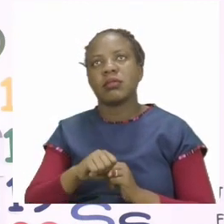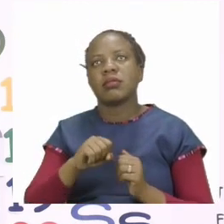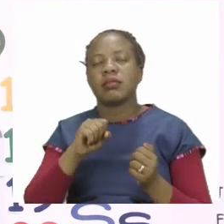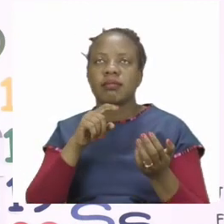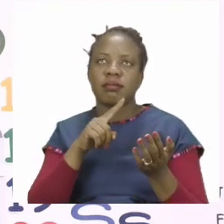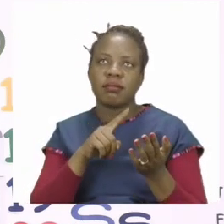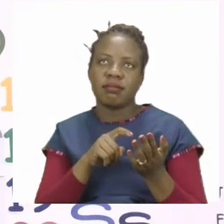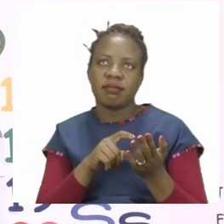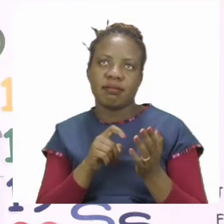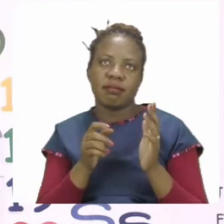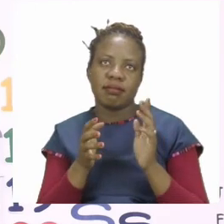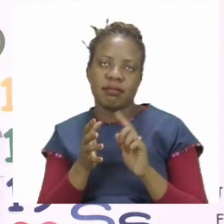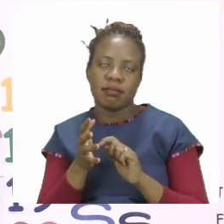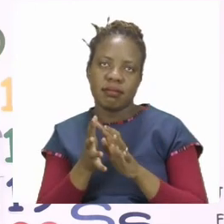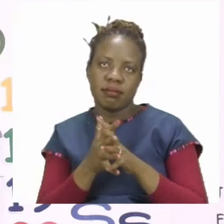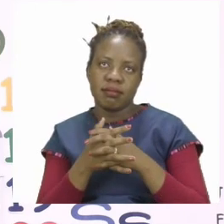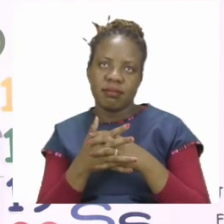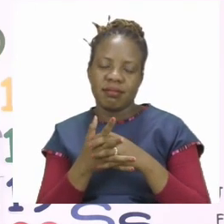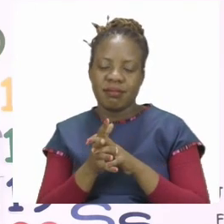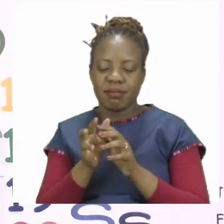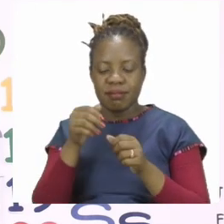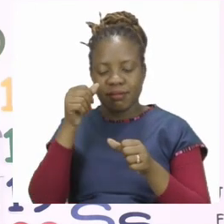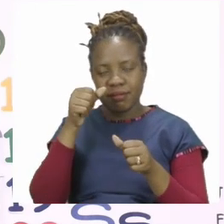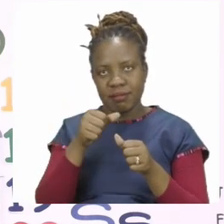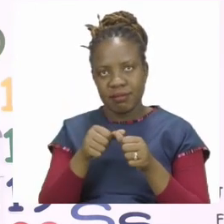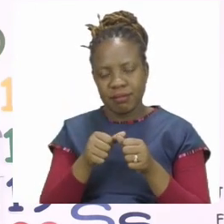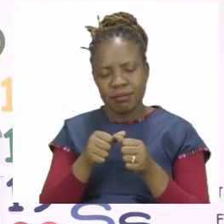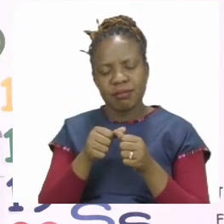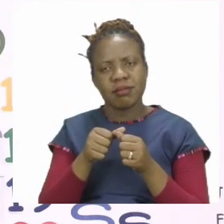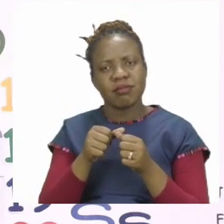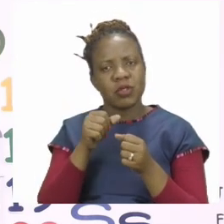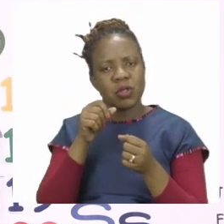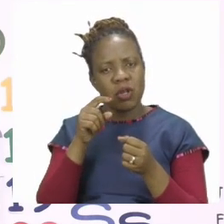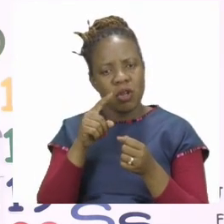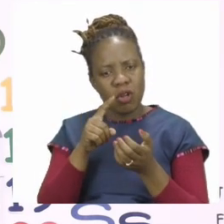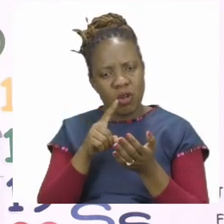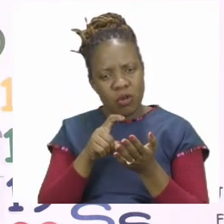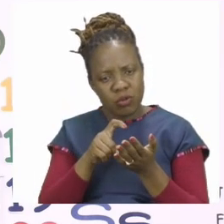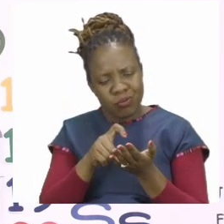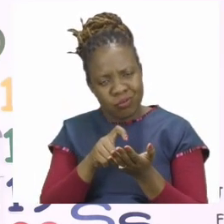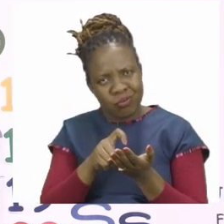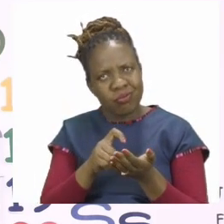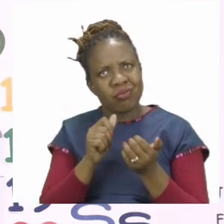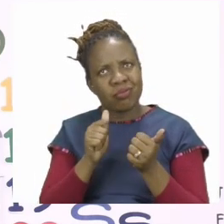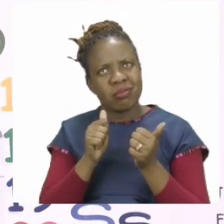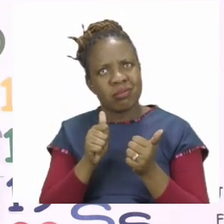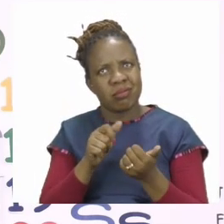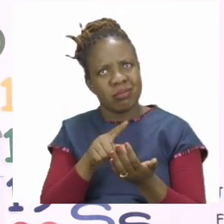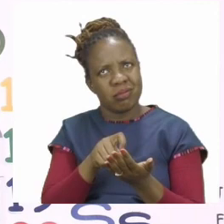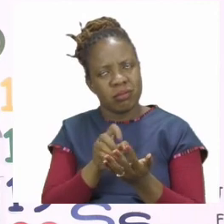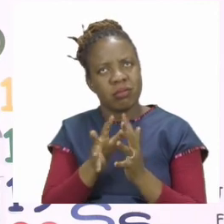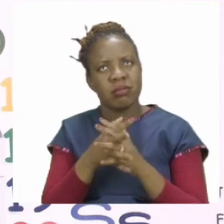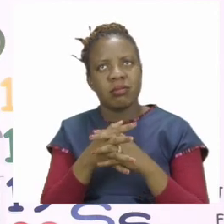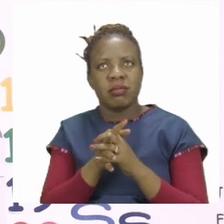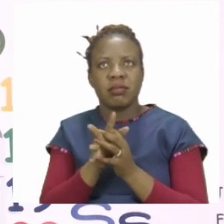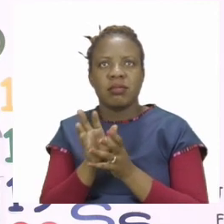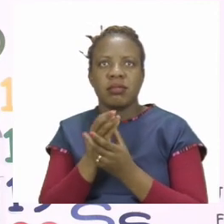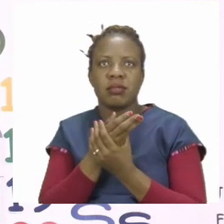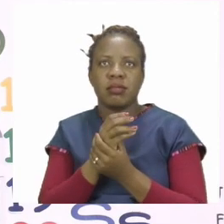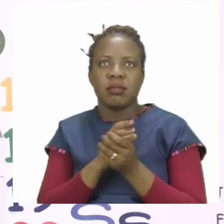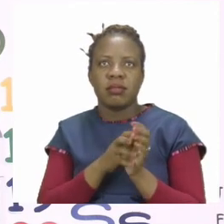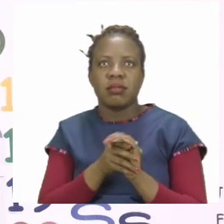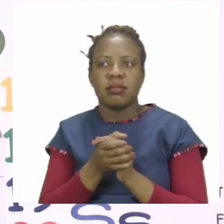sanitize. Remember, make sure you have enough sanitizer to cover your hands.